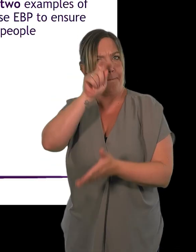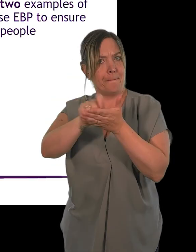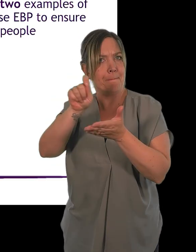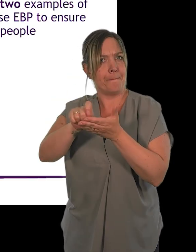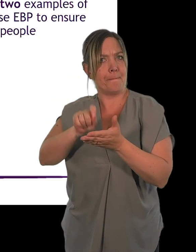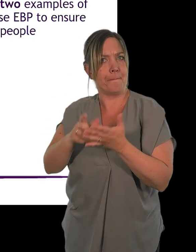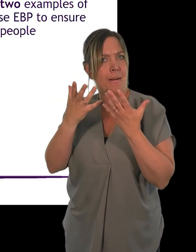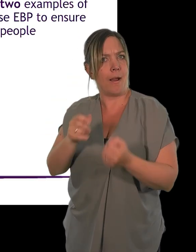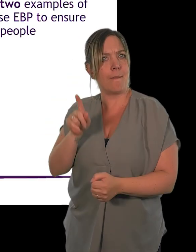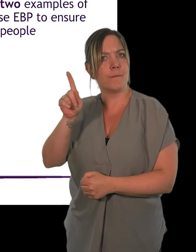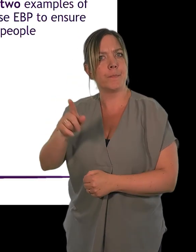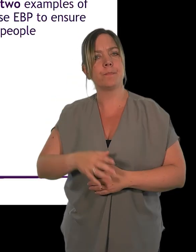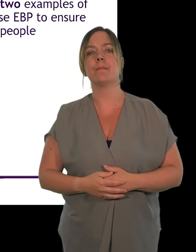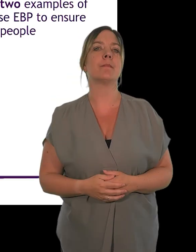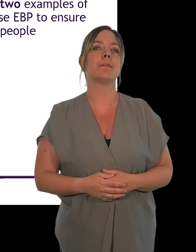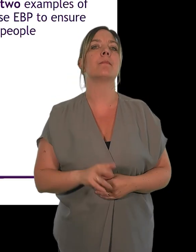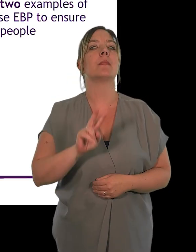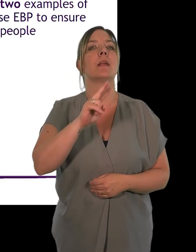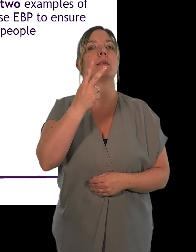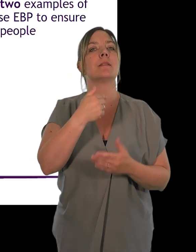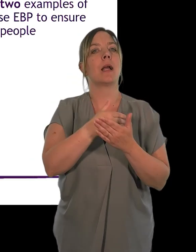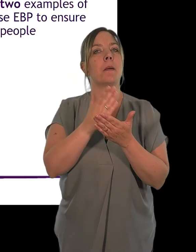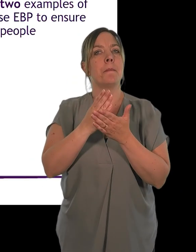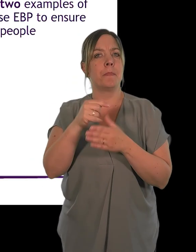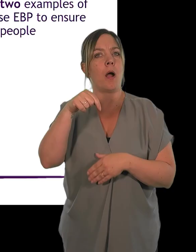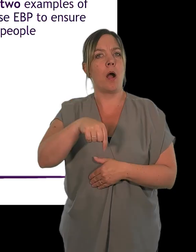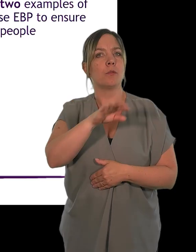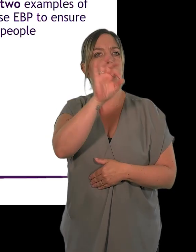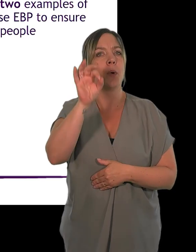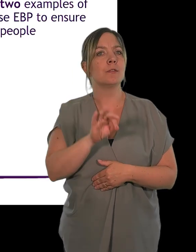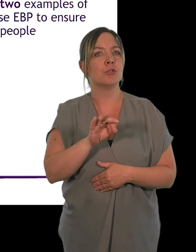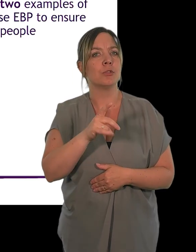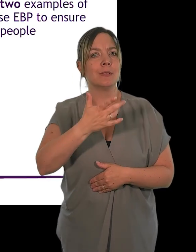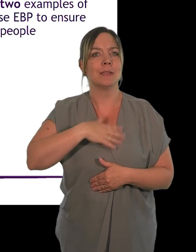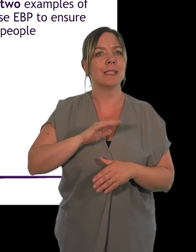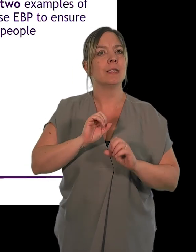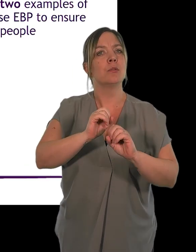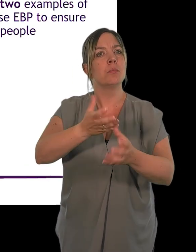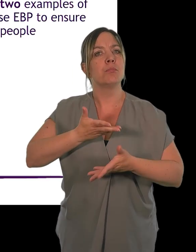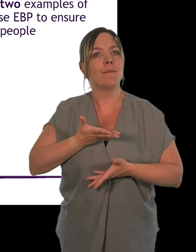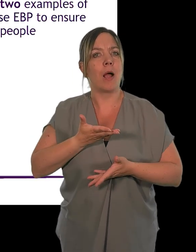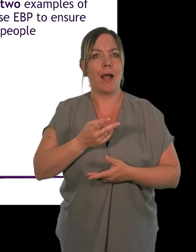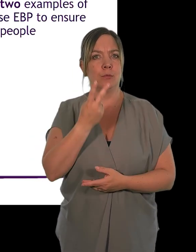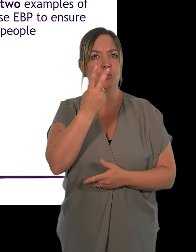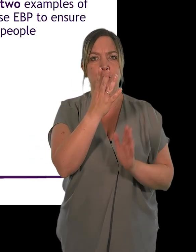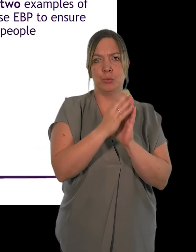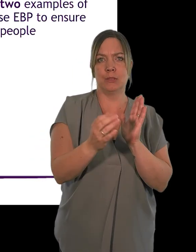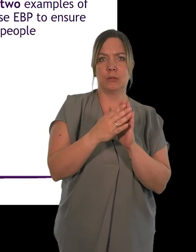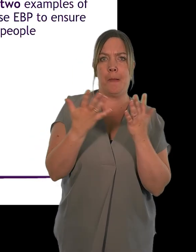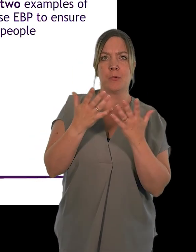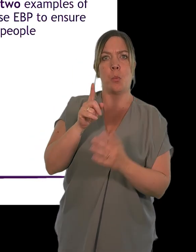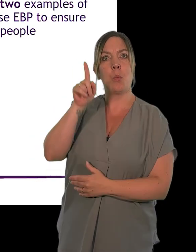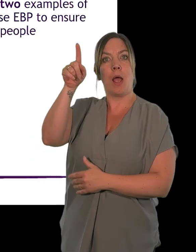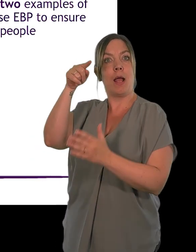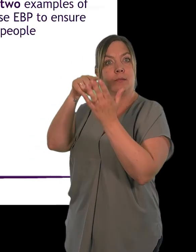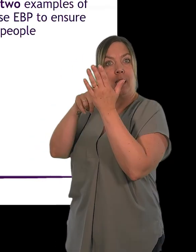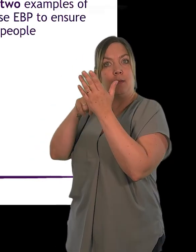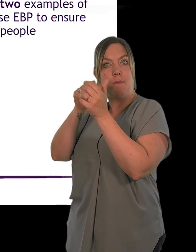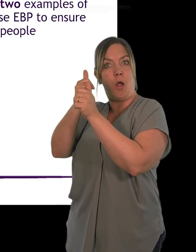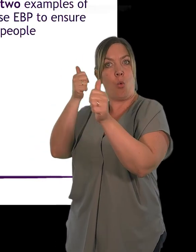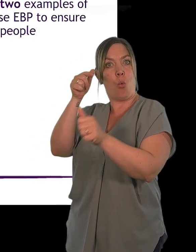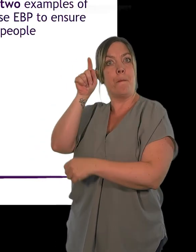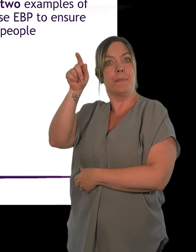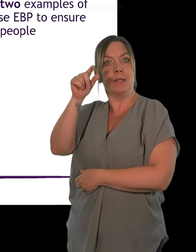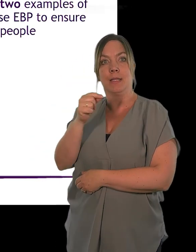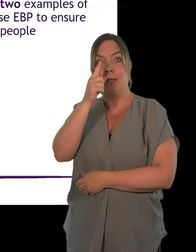question requires you to provide 2 examples where Technovara could use evidence-based practice to